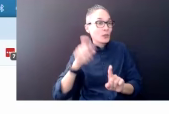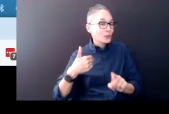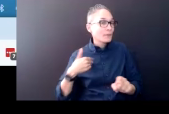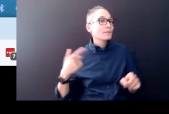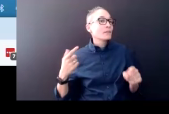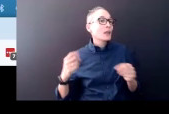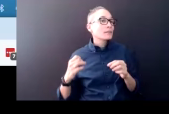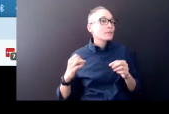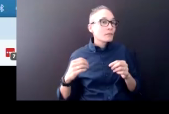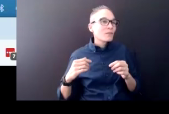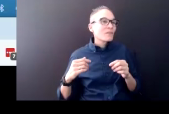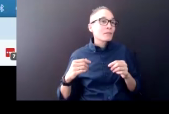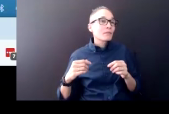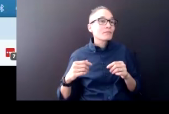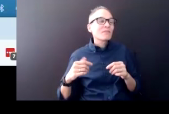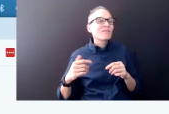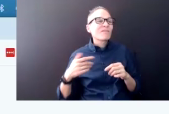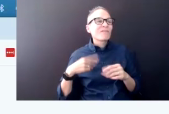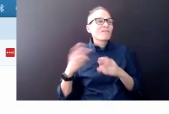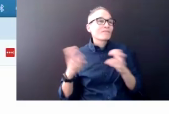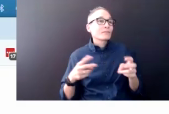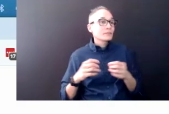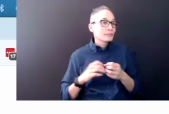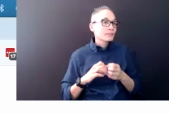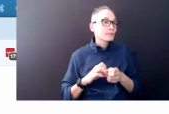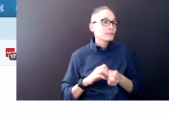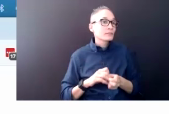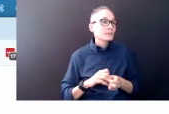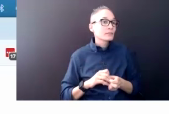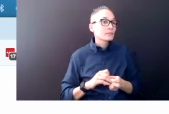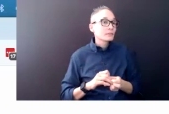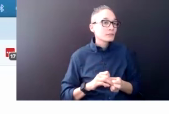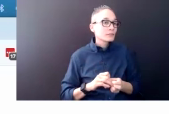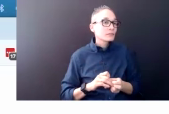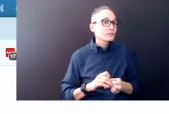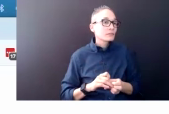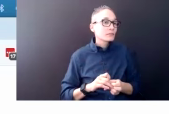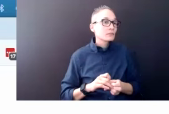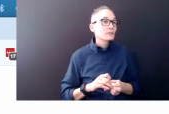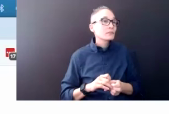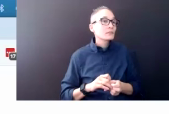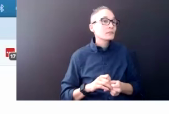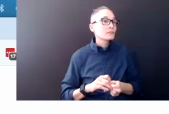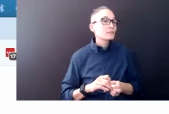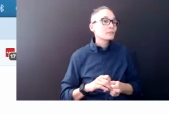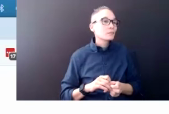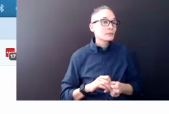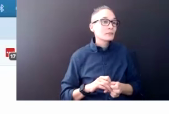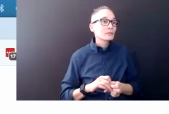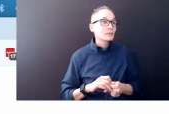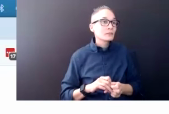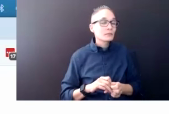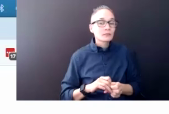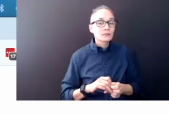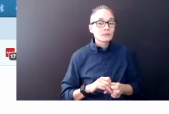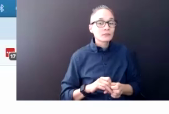up? yeah, it did not. I'll paste it. I'll paste it in. I'll actually paste it in. Okay. Just viewer, do viewer. There you go. Oh,